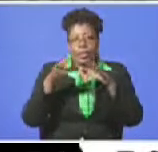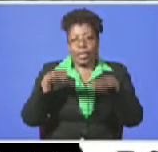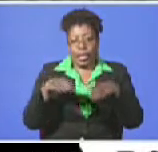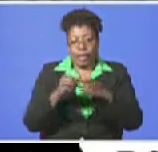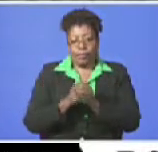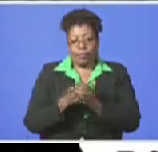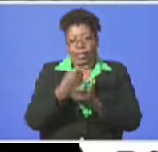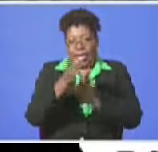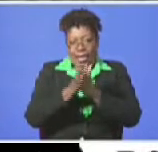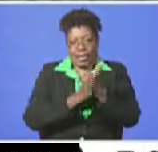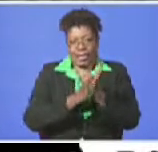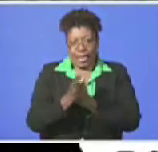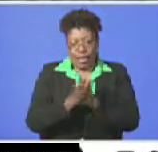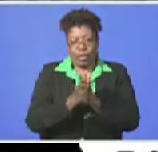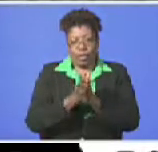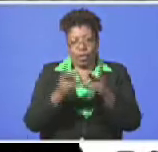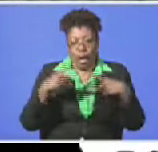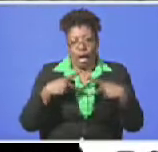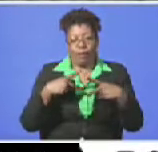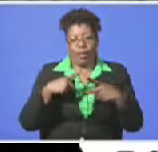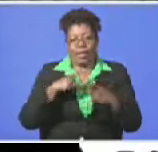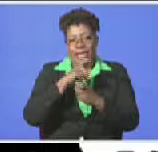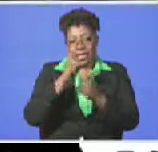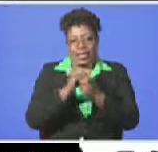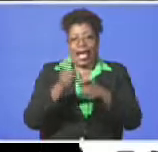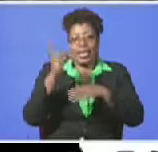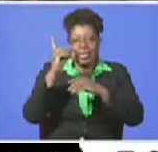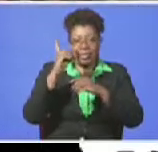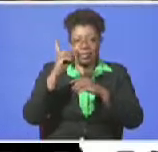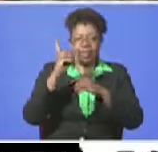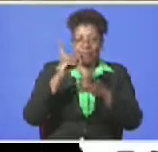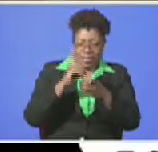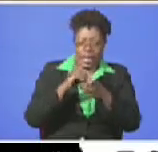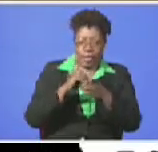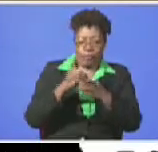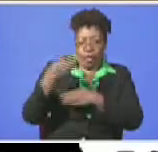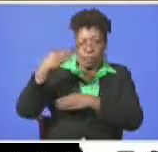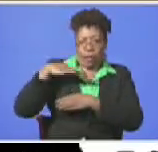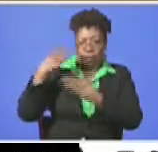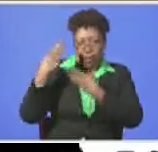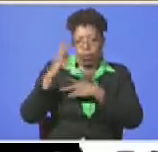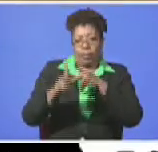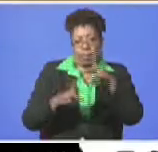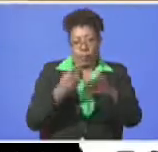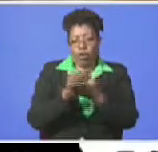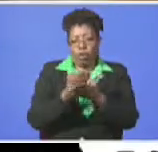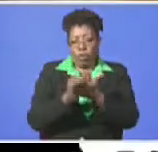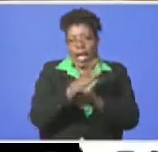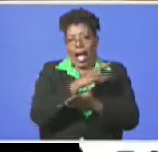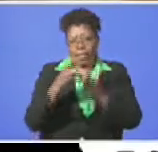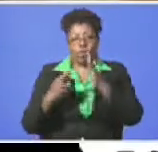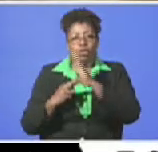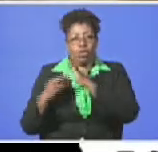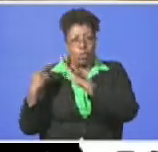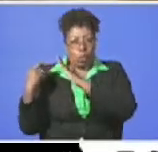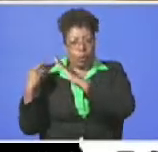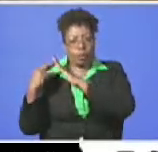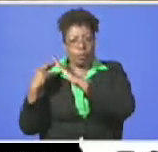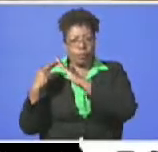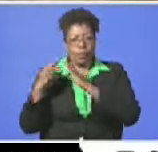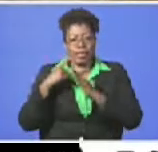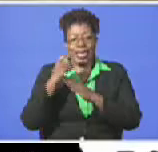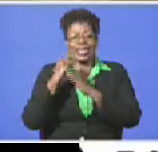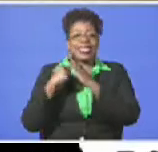they're excited to have solid opening dates in place for the benefit of the Bahamian people, the economy, and the resort. Stewart says